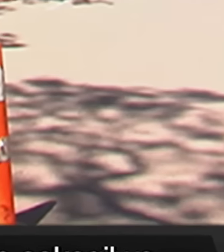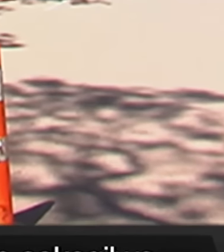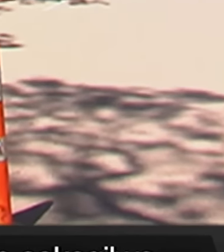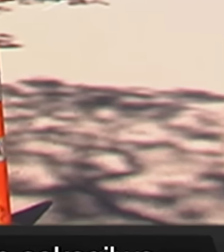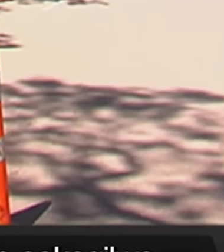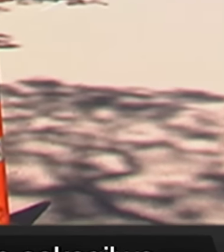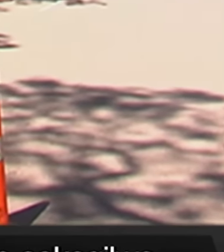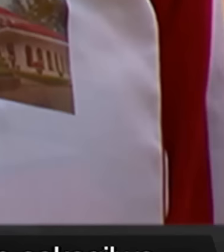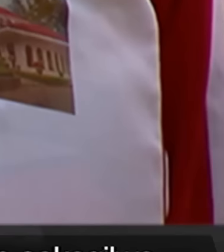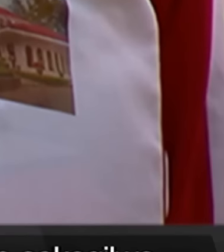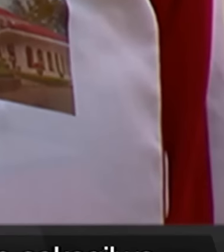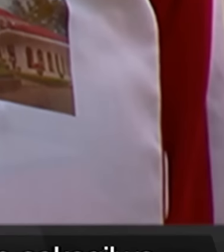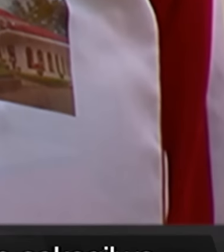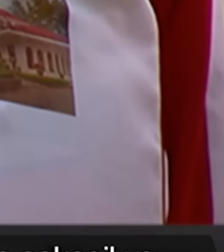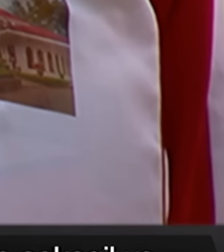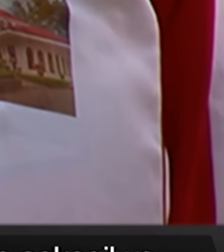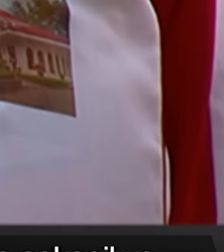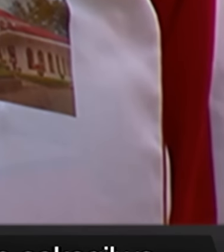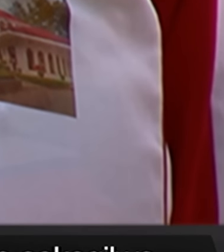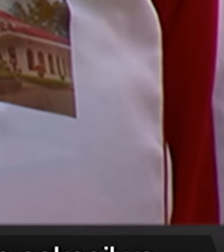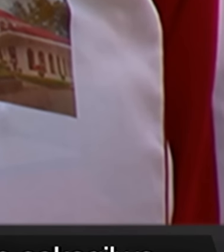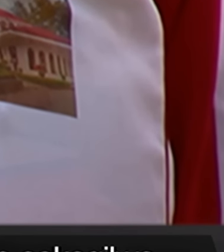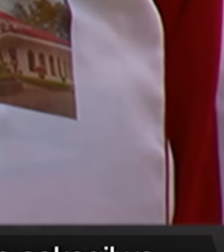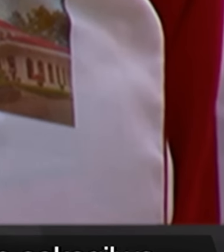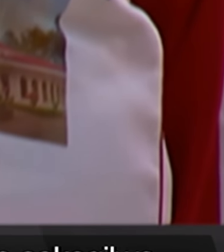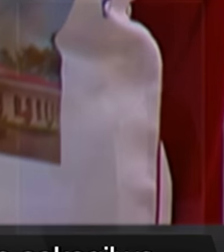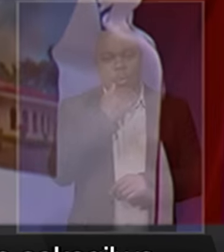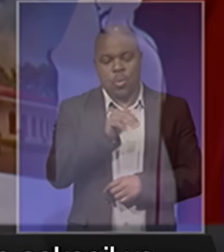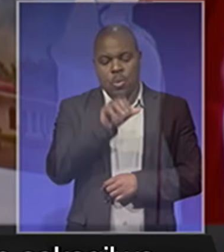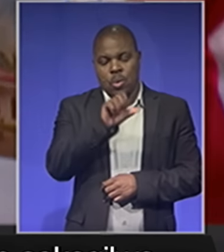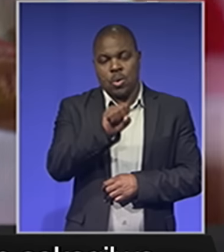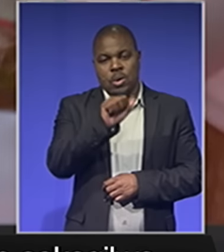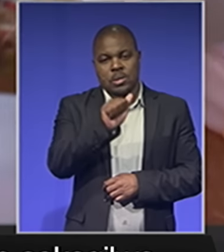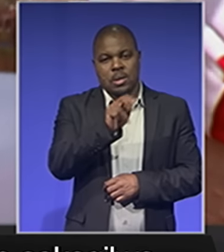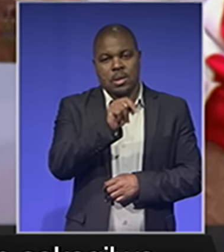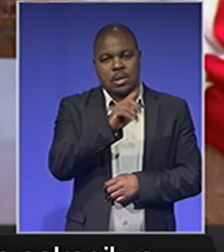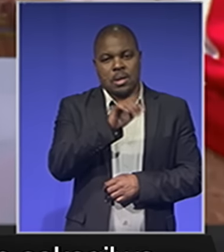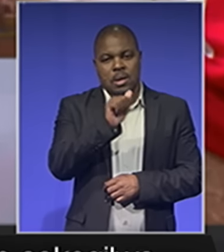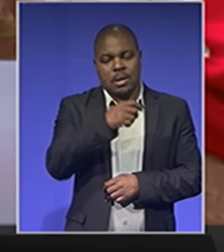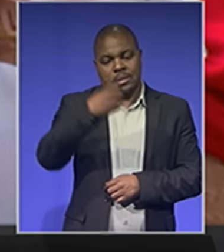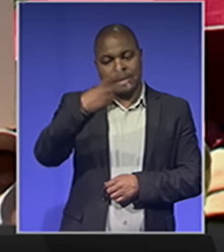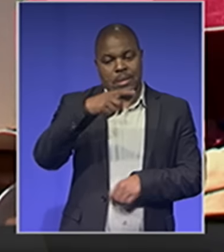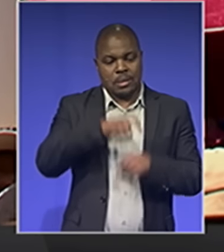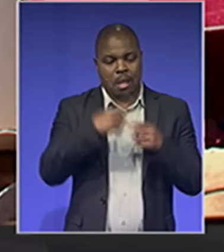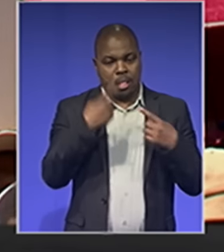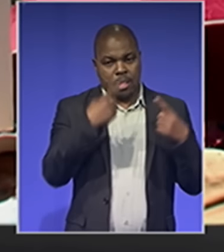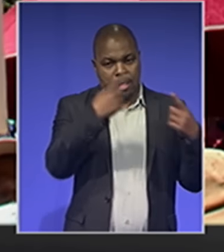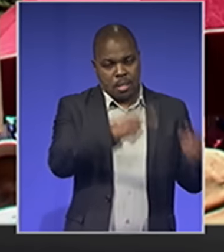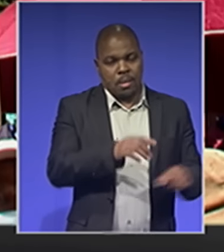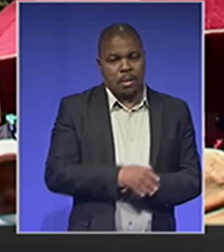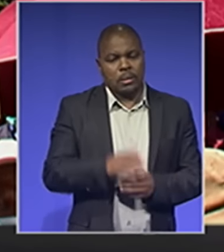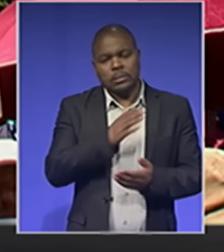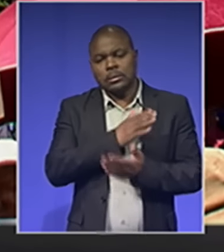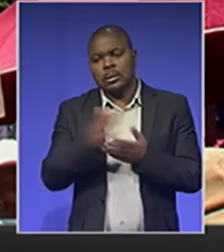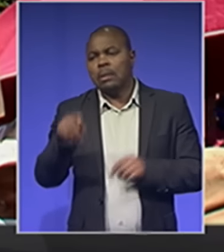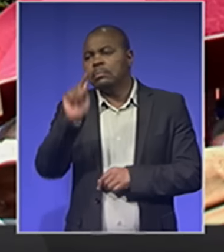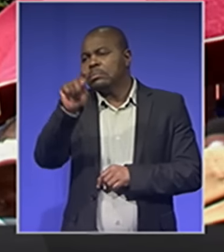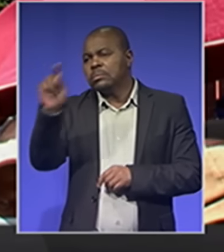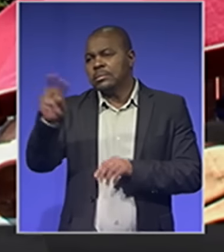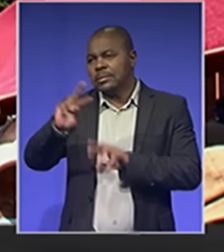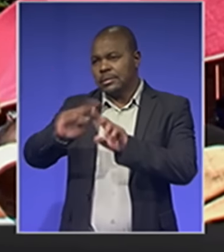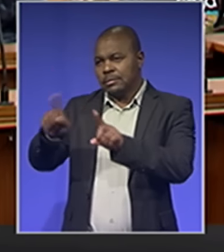jaaka moeteledipele wa bone Michael Sandlana a na tlhagelela lekgetho la bobedi. Bangwe ba tswa kwa diprovinseng